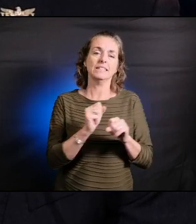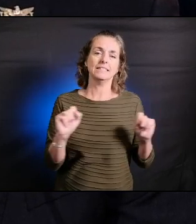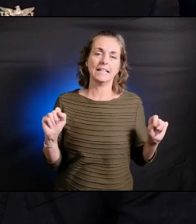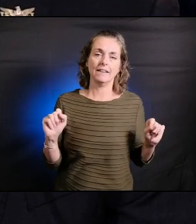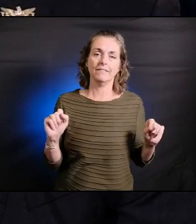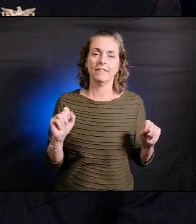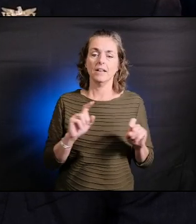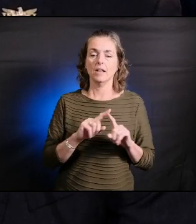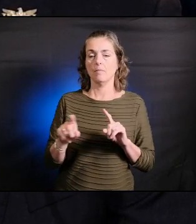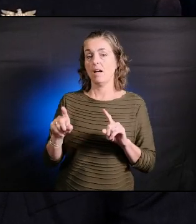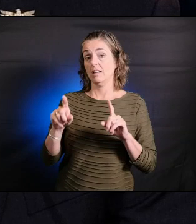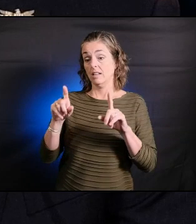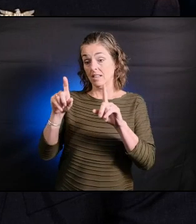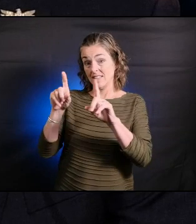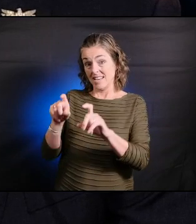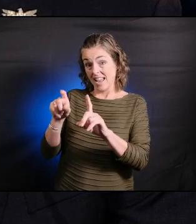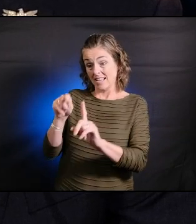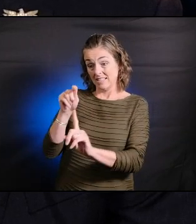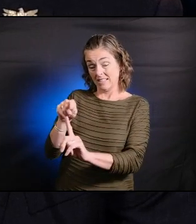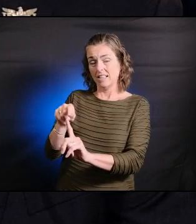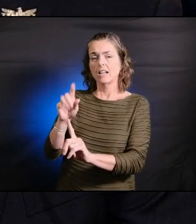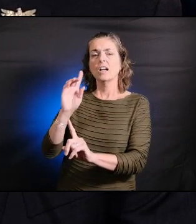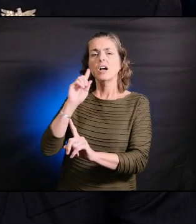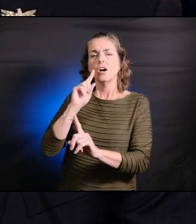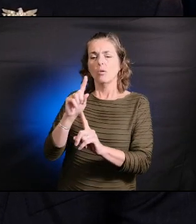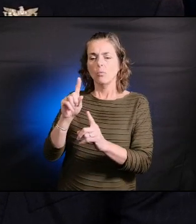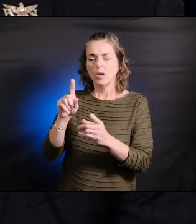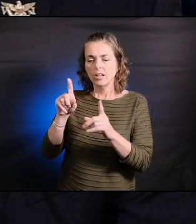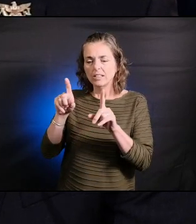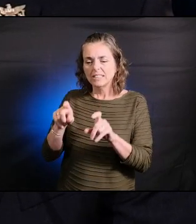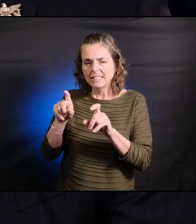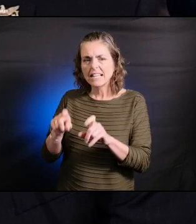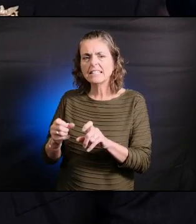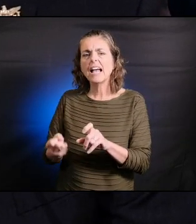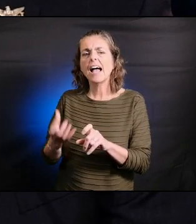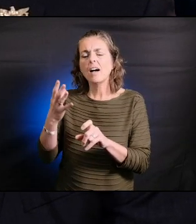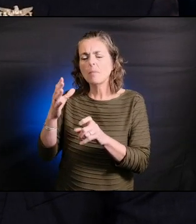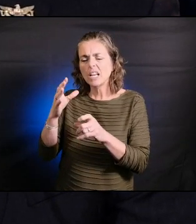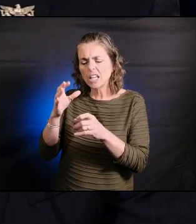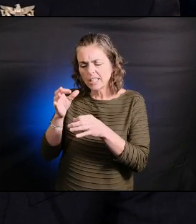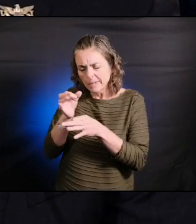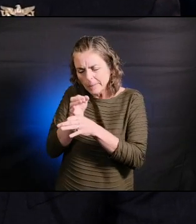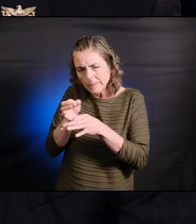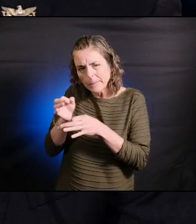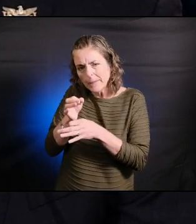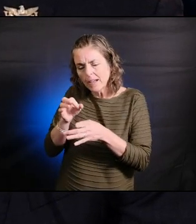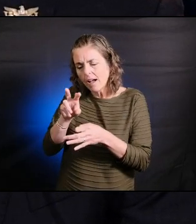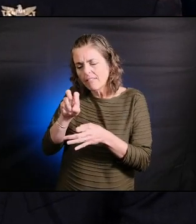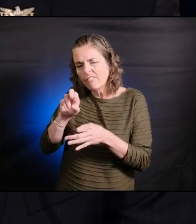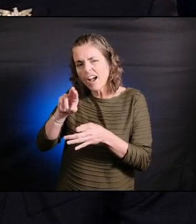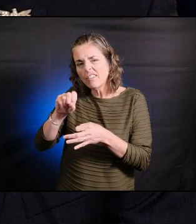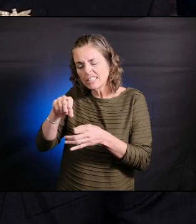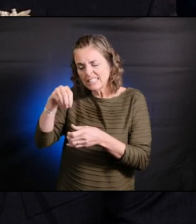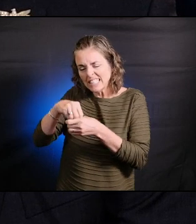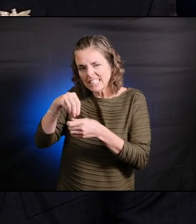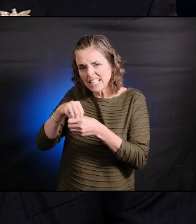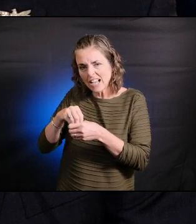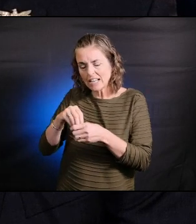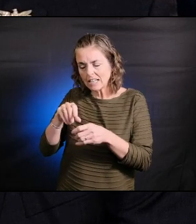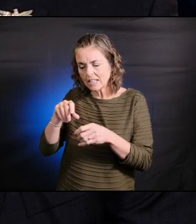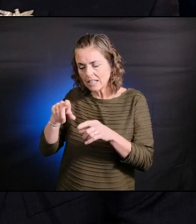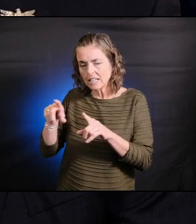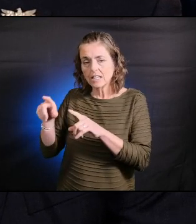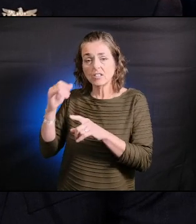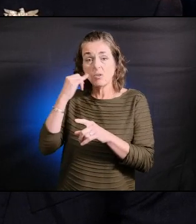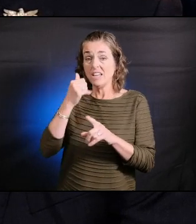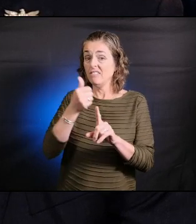The test will pick up will take up the viral count as it increases. So if you have not been